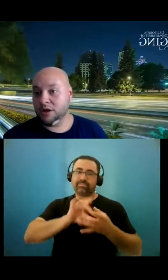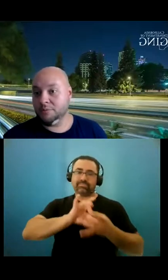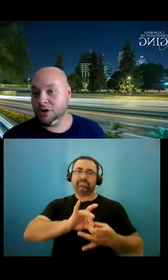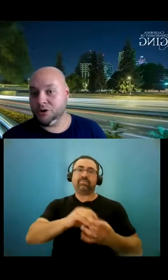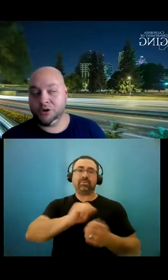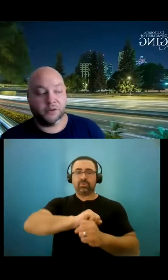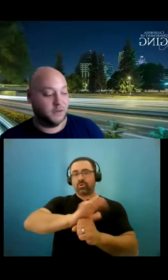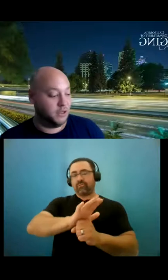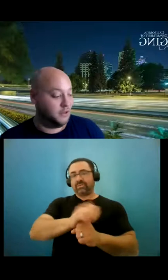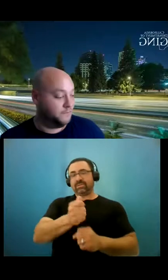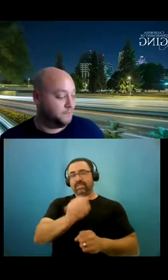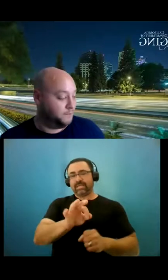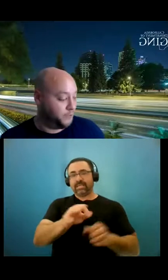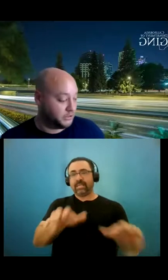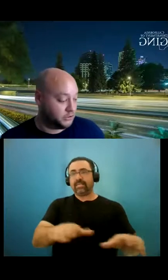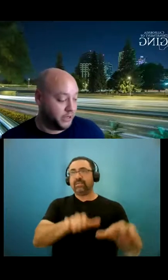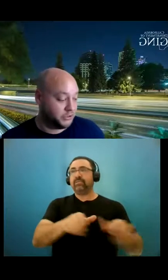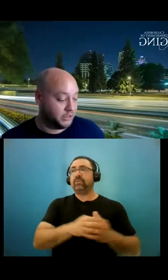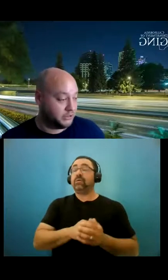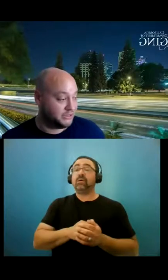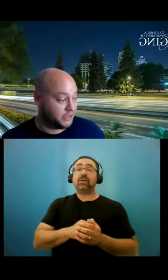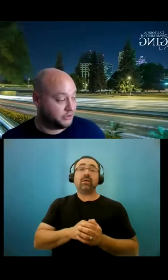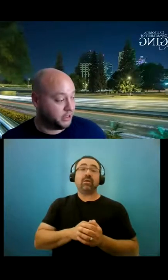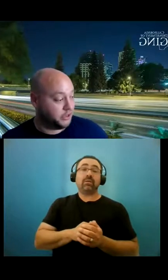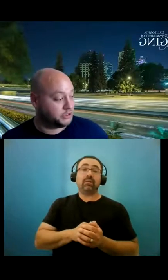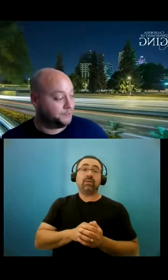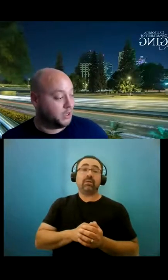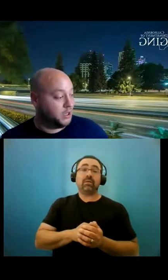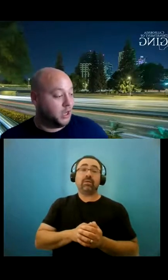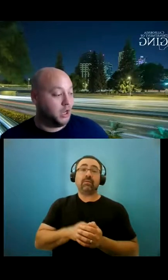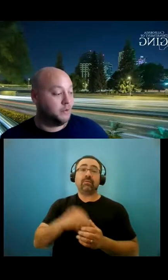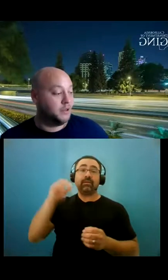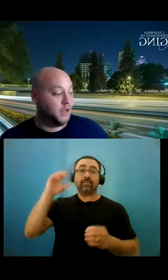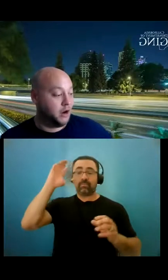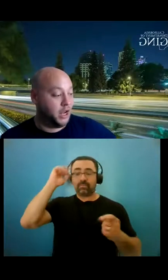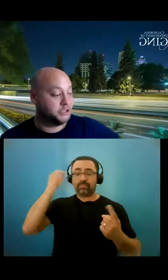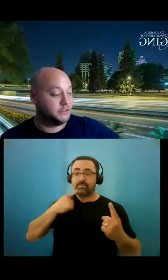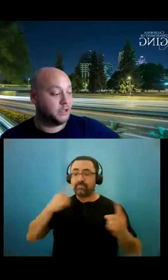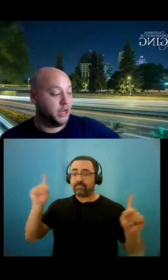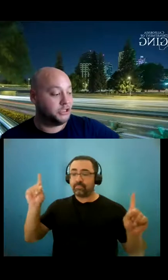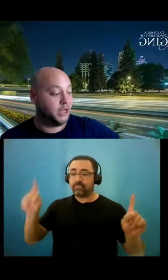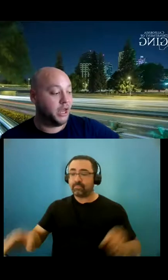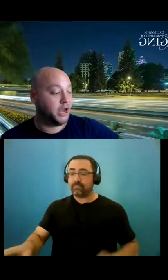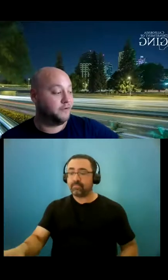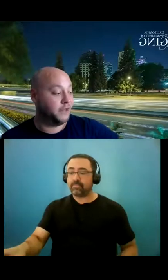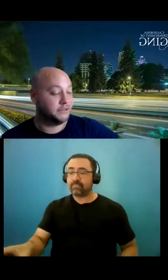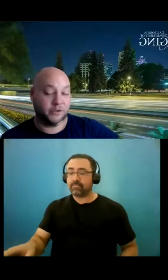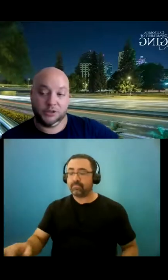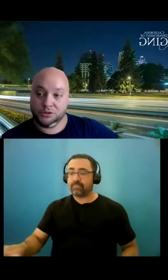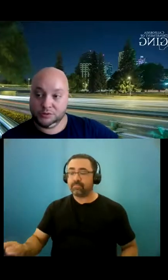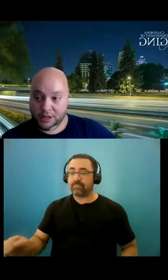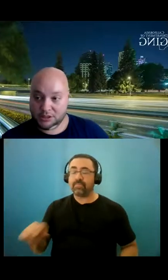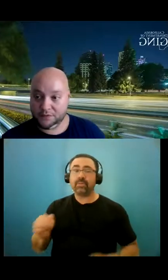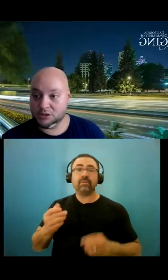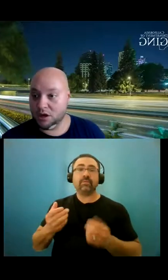And under the presidential major disaster declaration, the area agencies on aging had flexibility